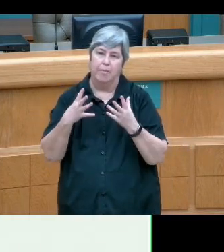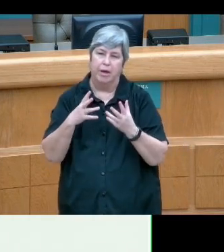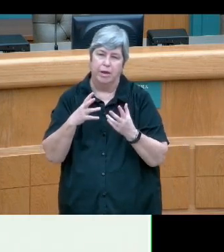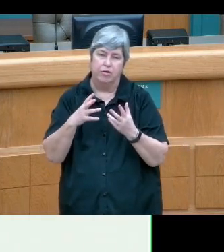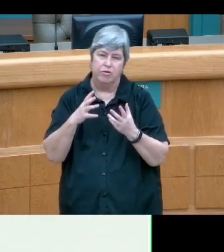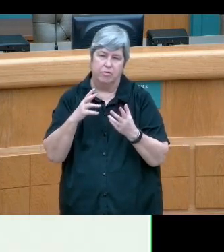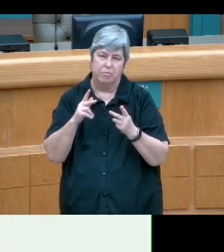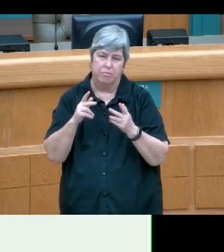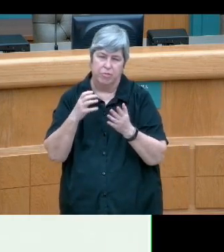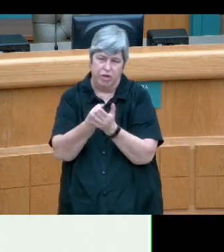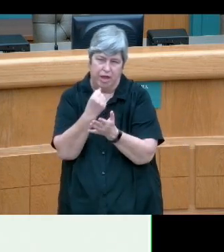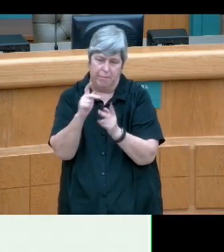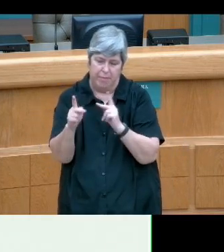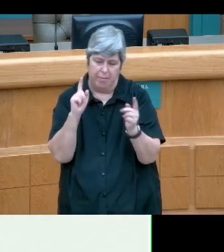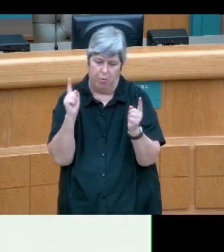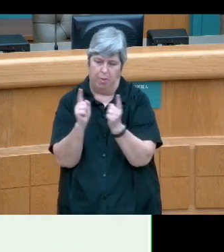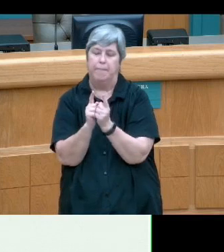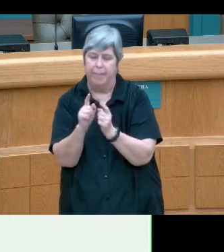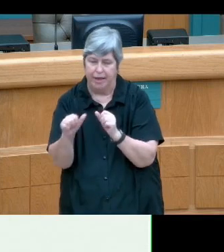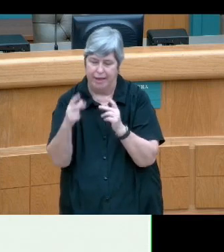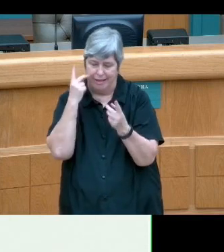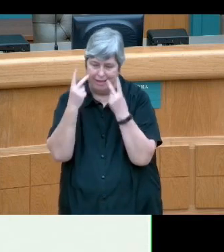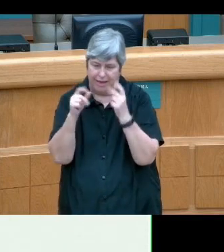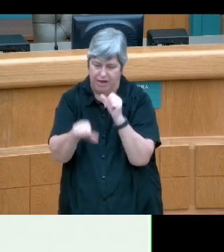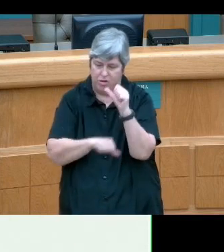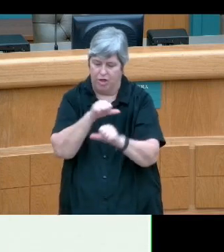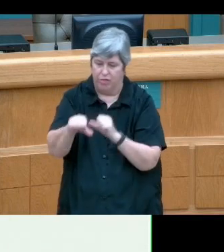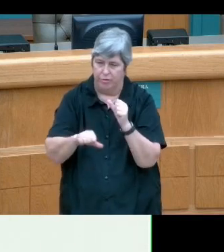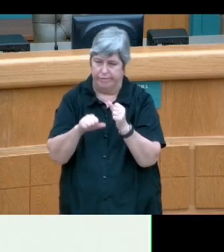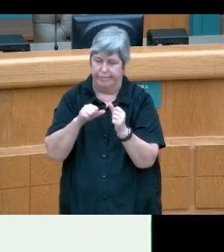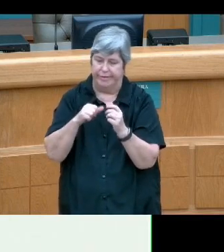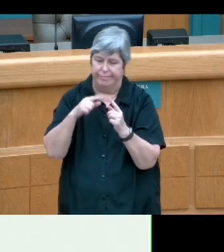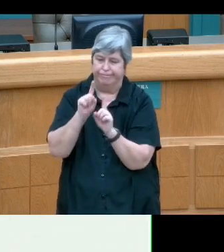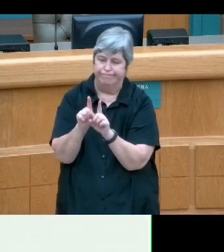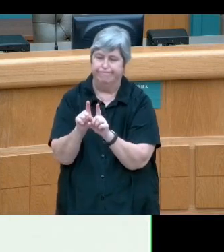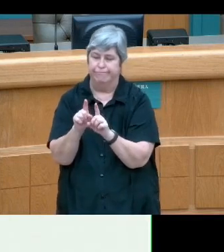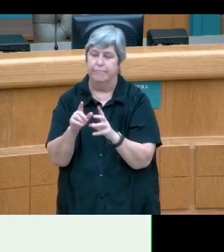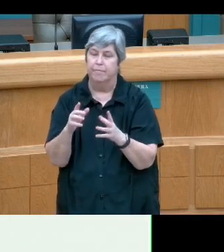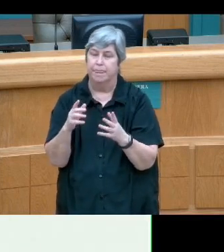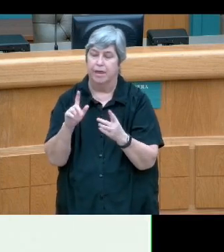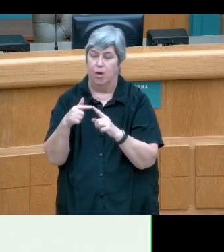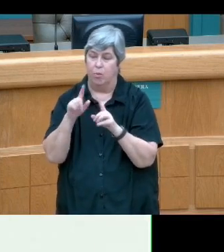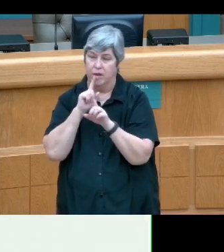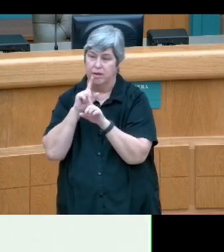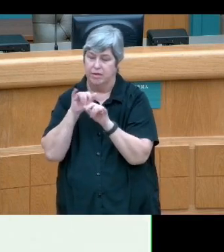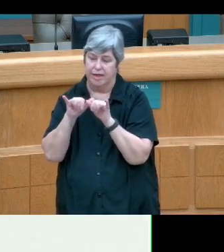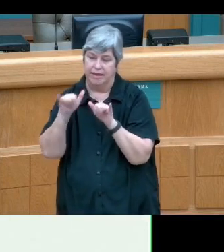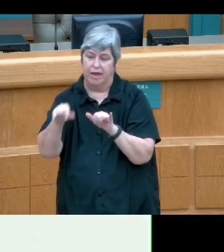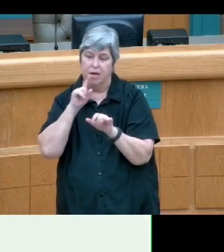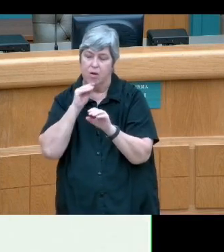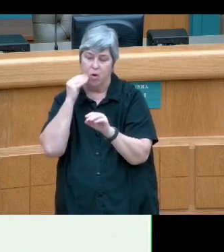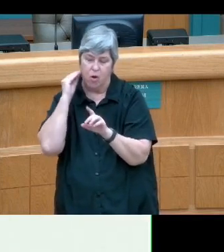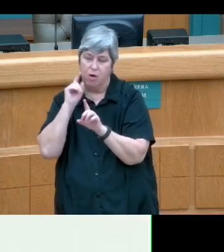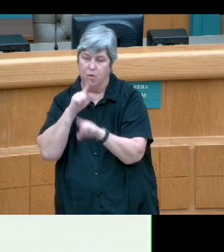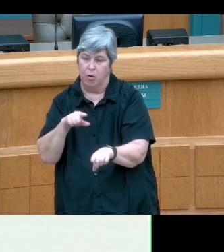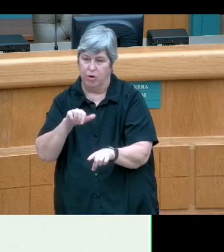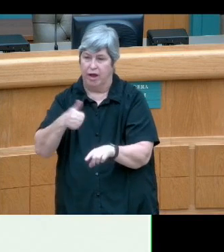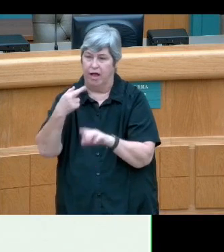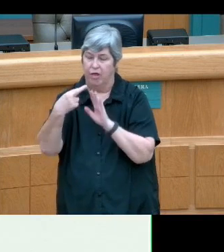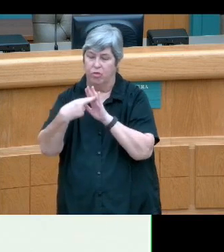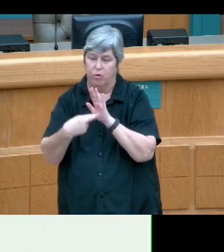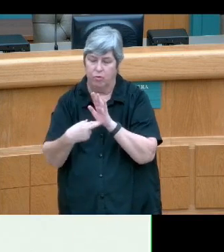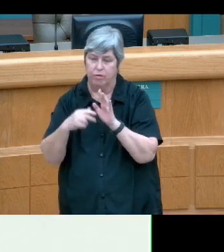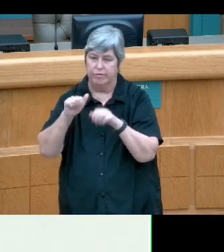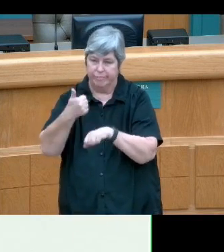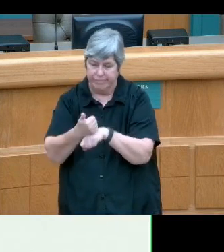come in contact with each other at the basis level. And by the time the stay-at-home order was in place, all the other restrictions that were